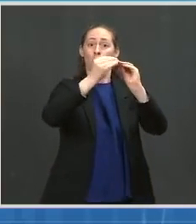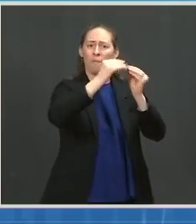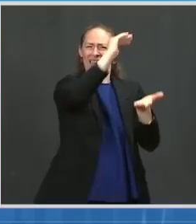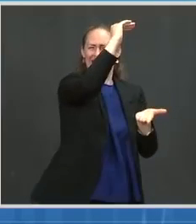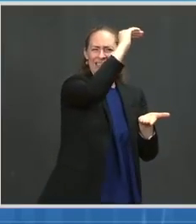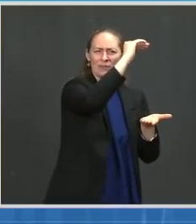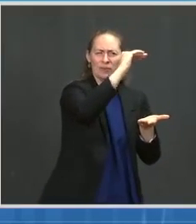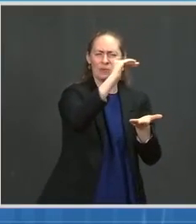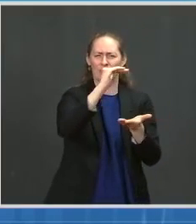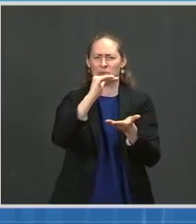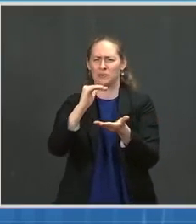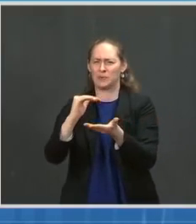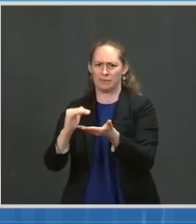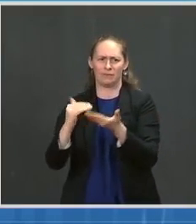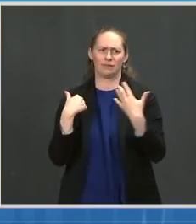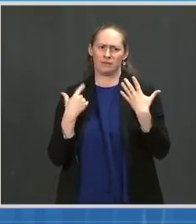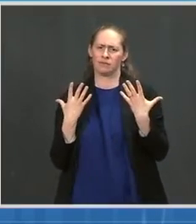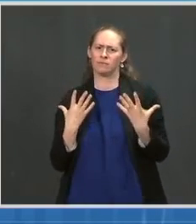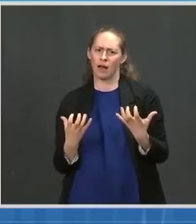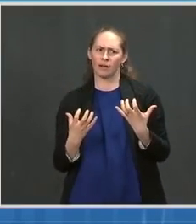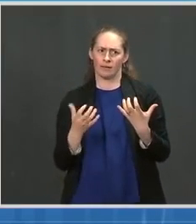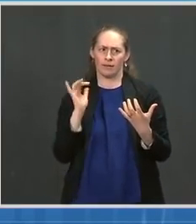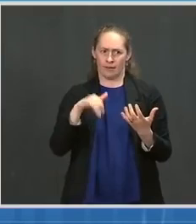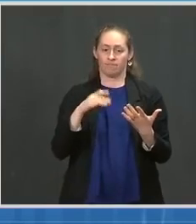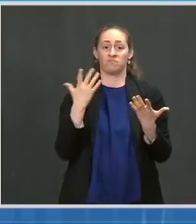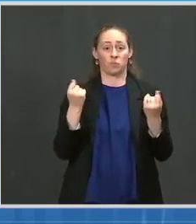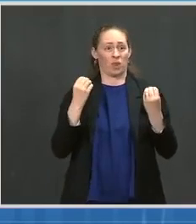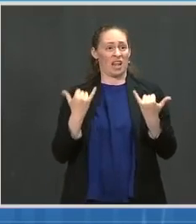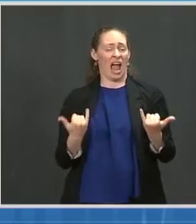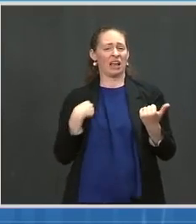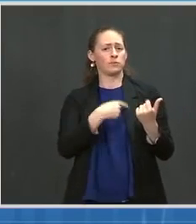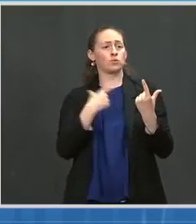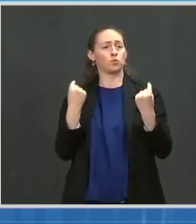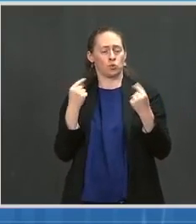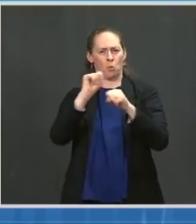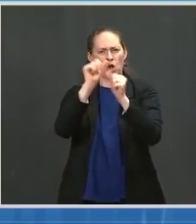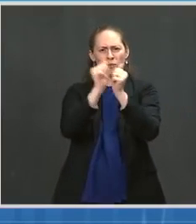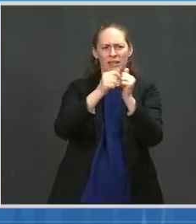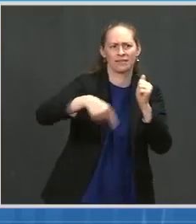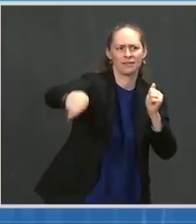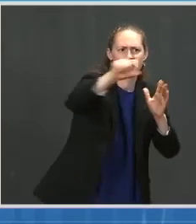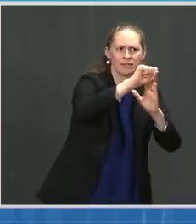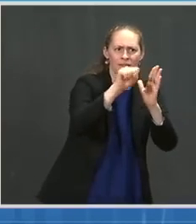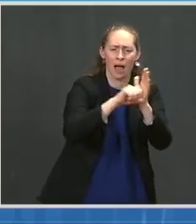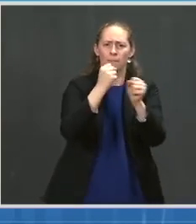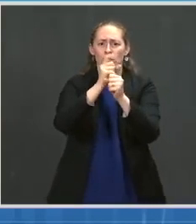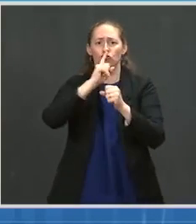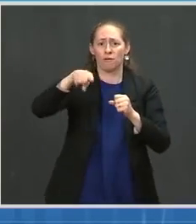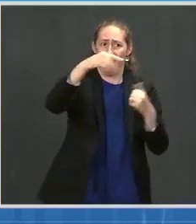including, first, working with states to make sure they are using all of the doses they have received.